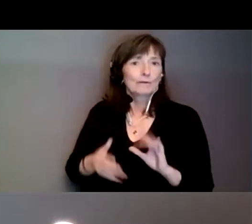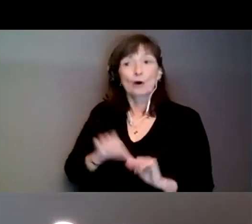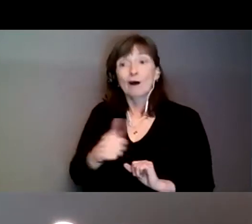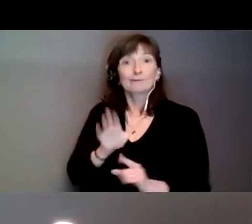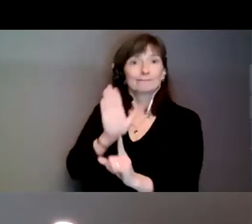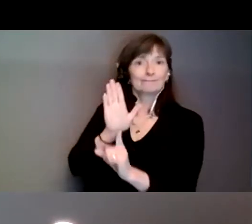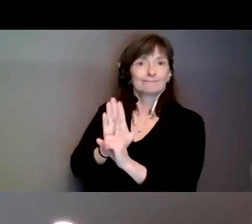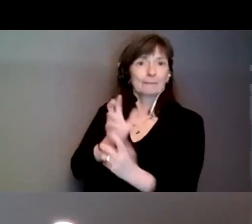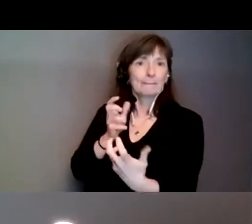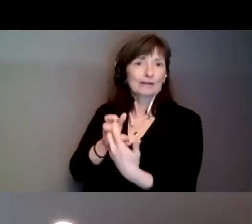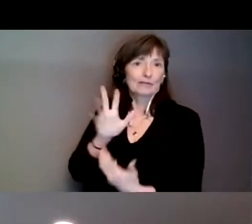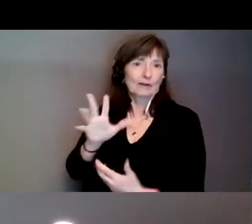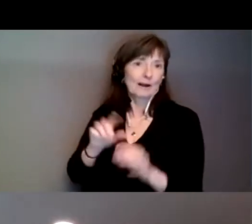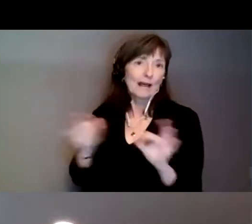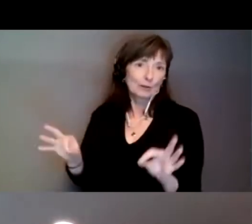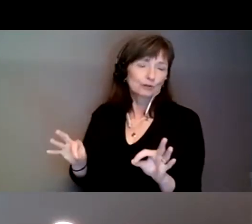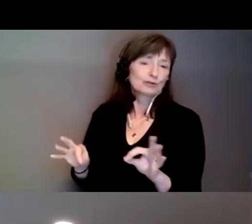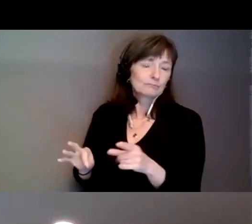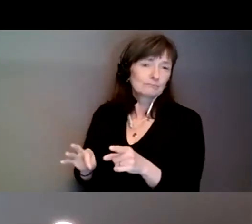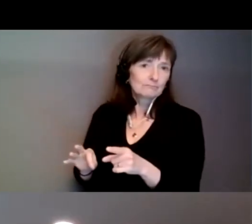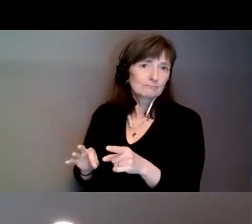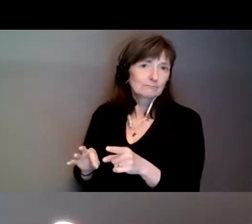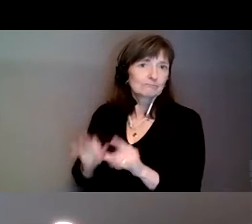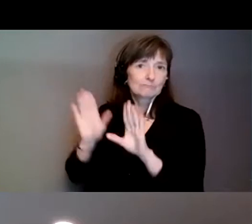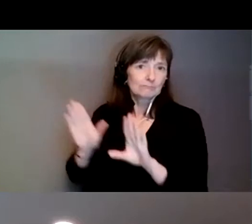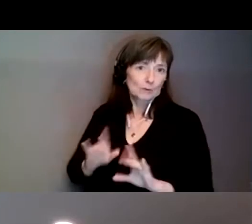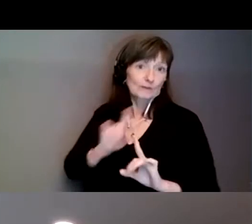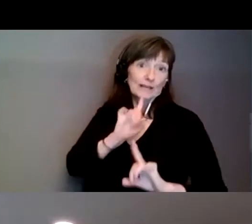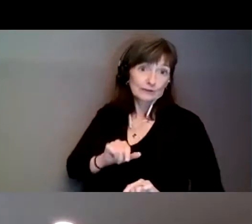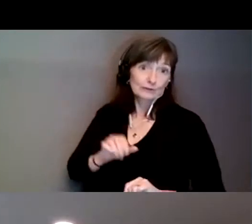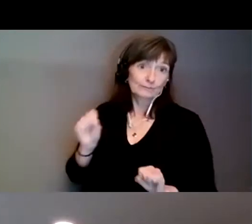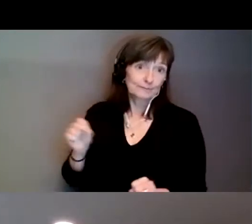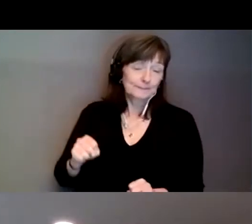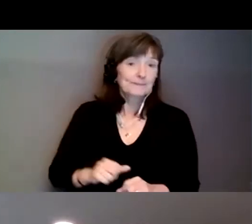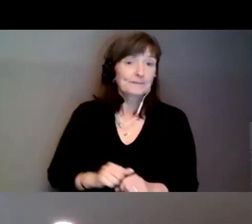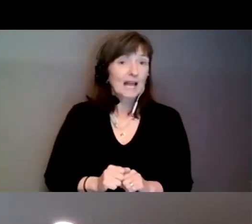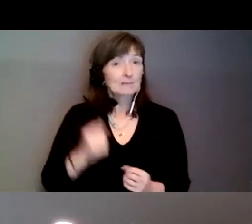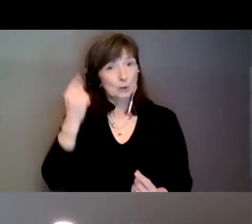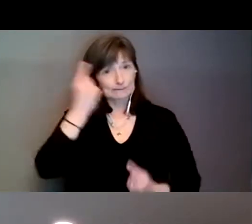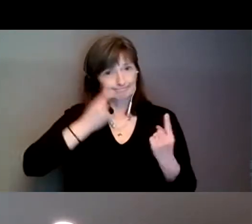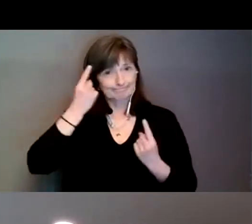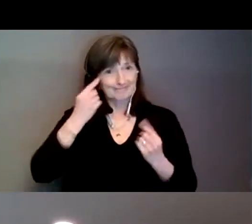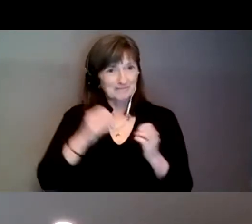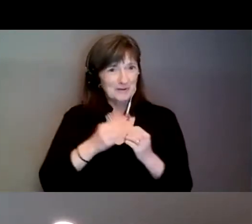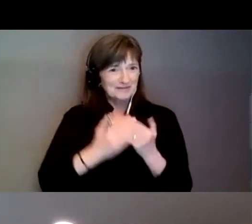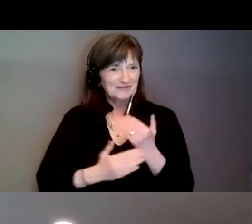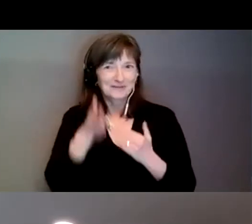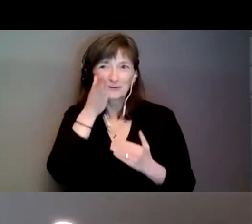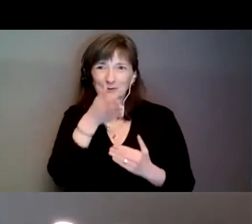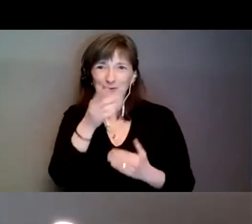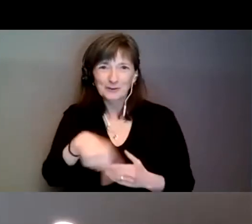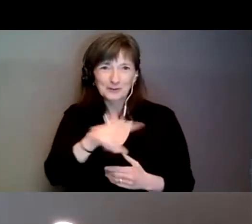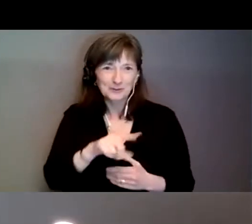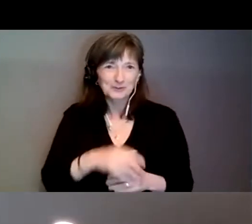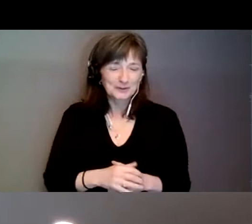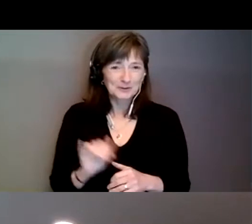understand. Wonderful answers to that question, and maybe a little bit thought-provoking, right? Is